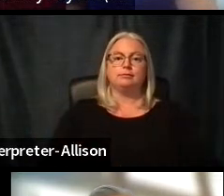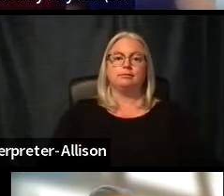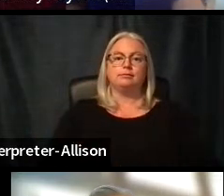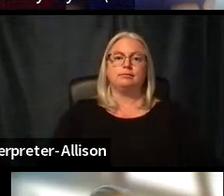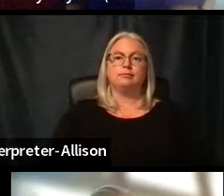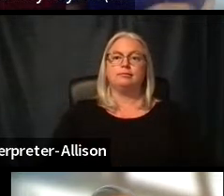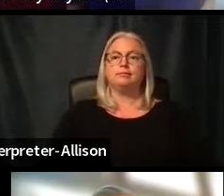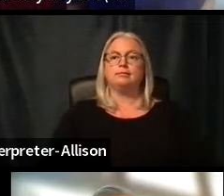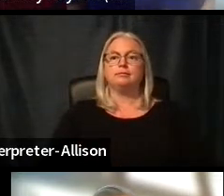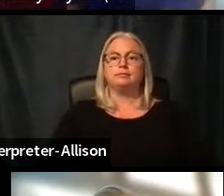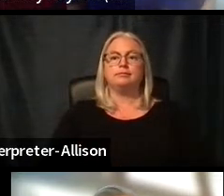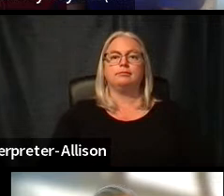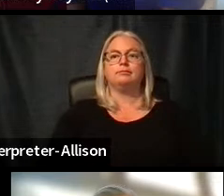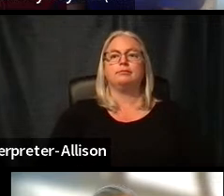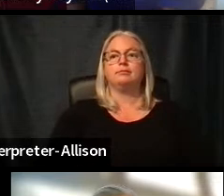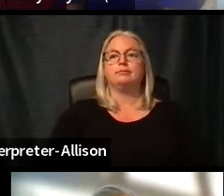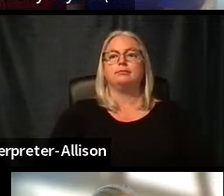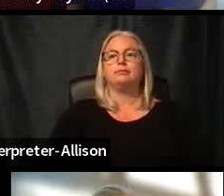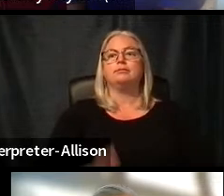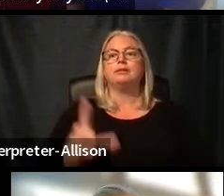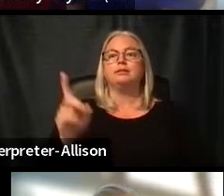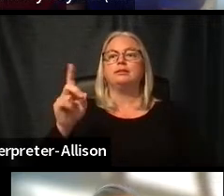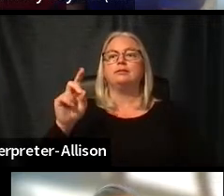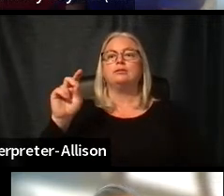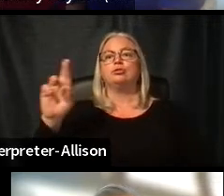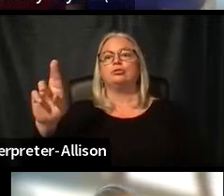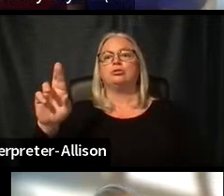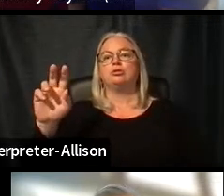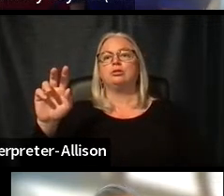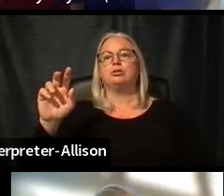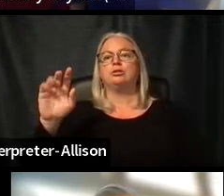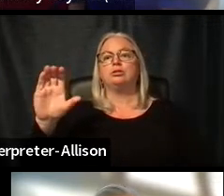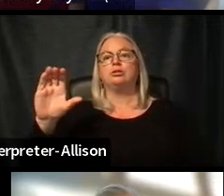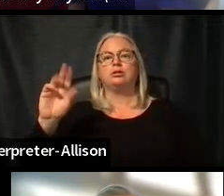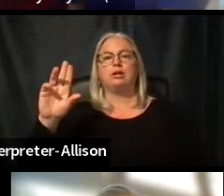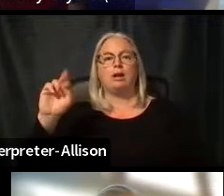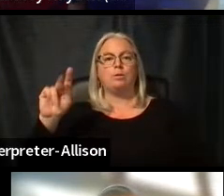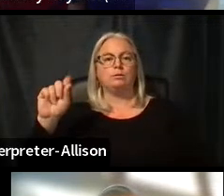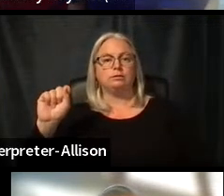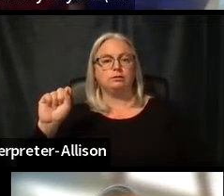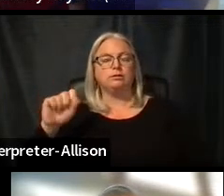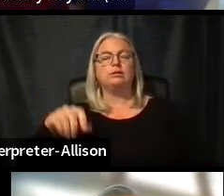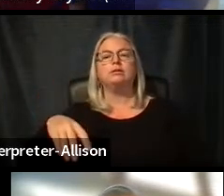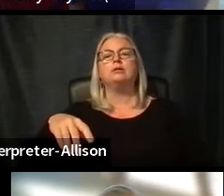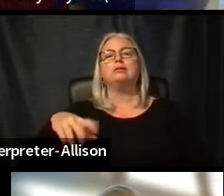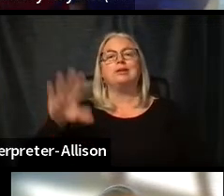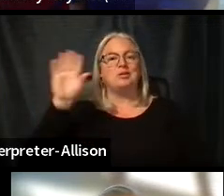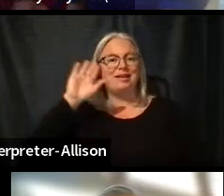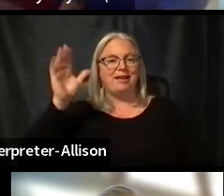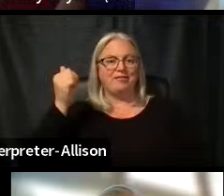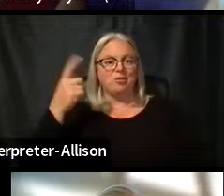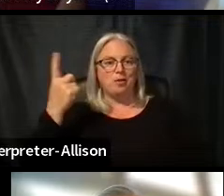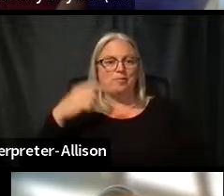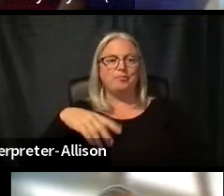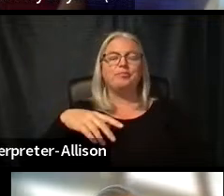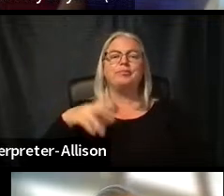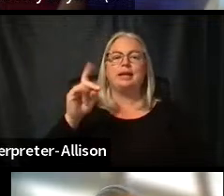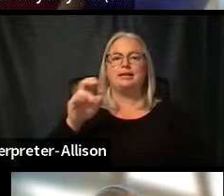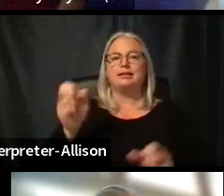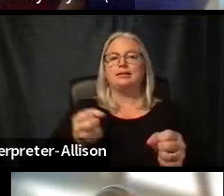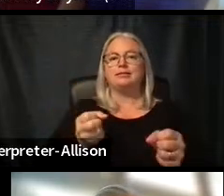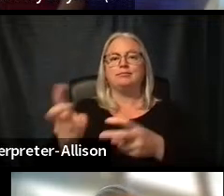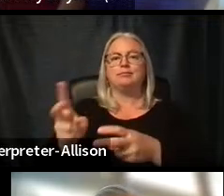Dr. Garcia, Yes. this is Dr. Counts. Hi. Hi, everyone. I did put in the